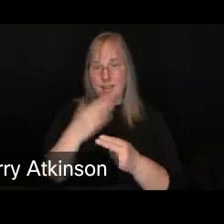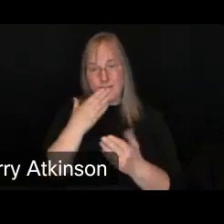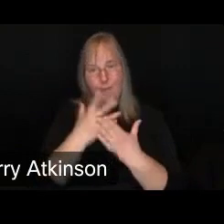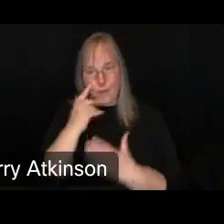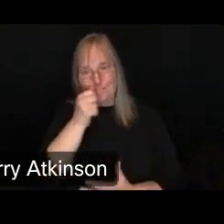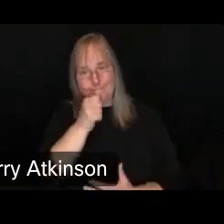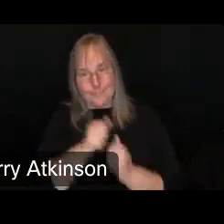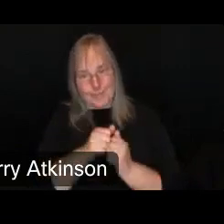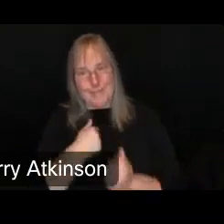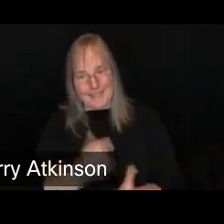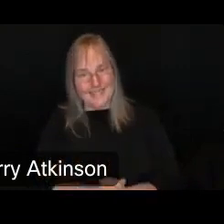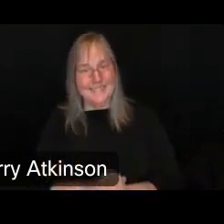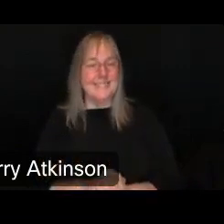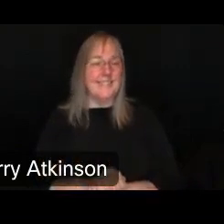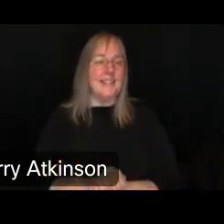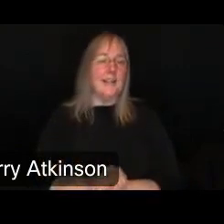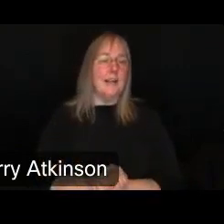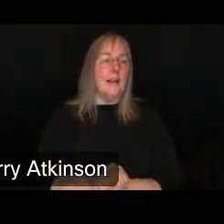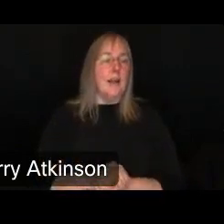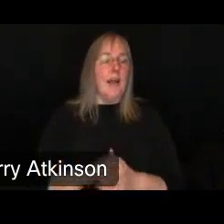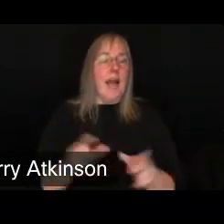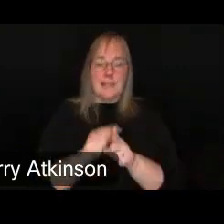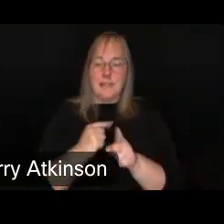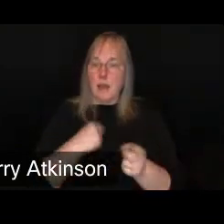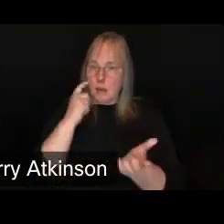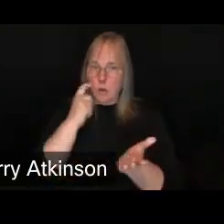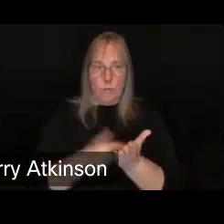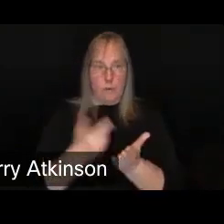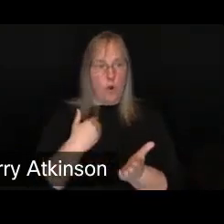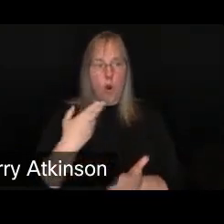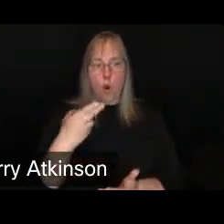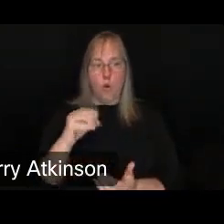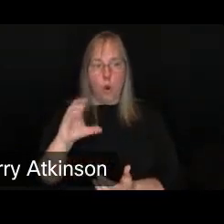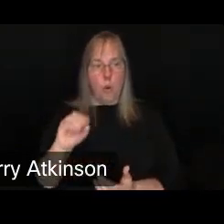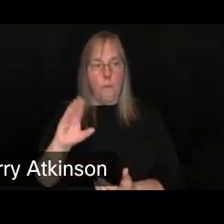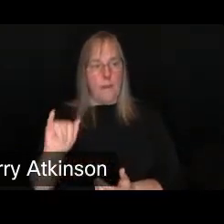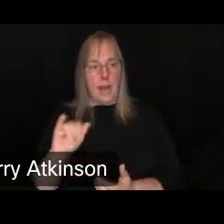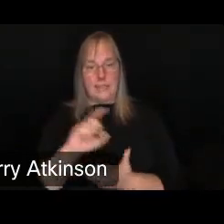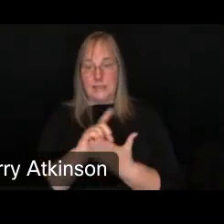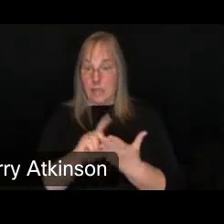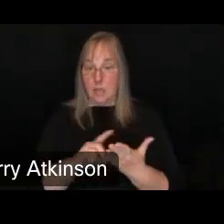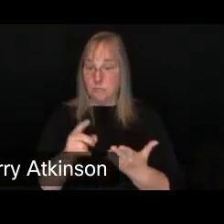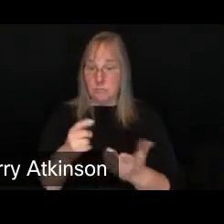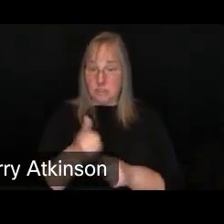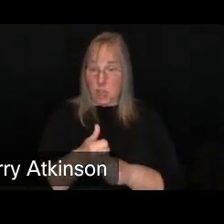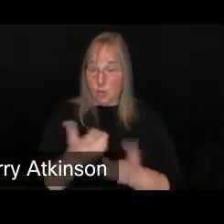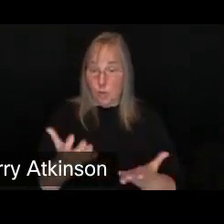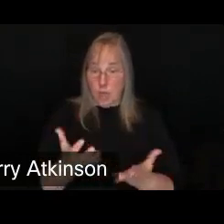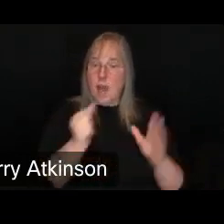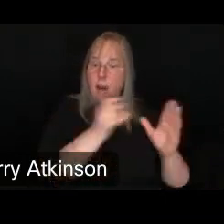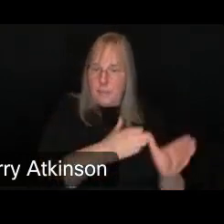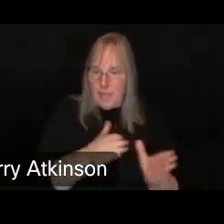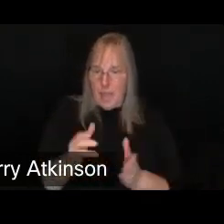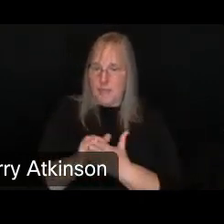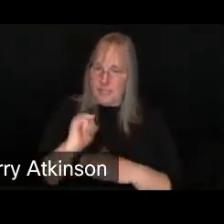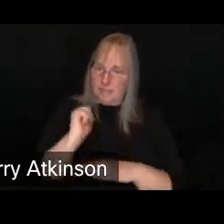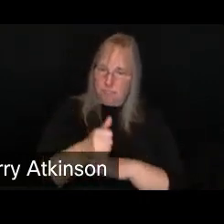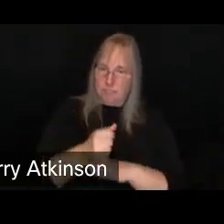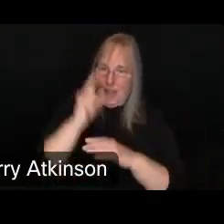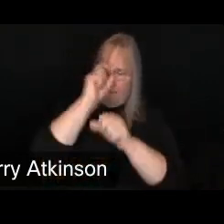me. So as I noted earlier, HOCO by Design, it is a plan, right? It's a plan that sets a vision over the next 20